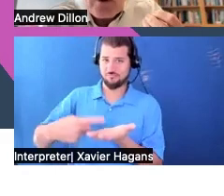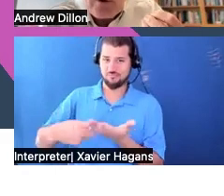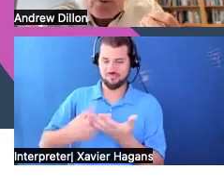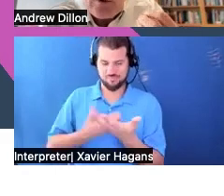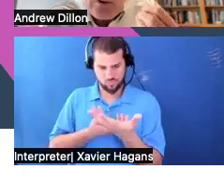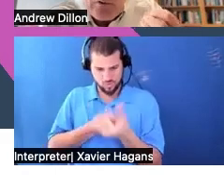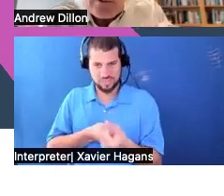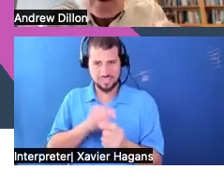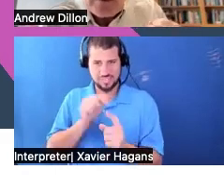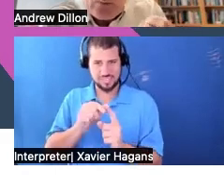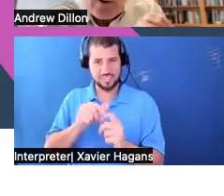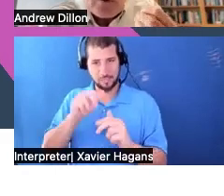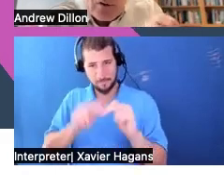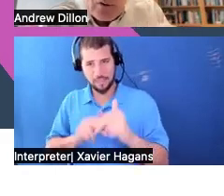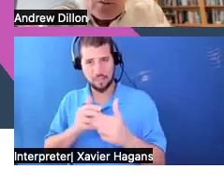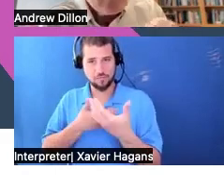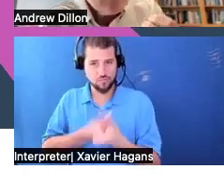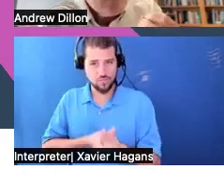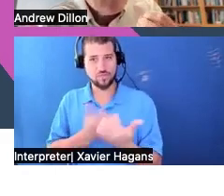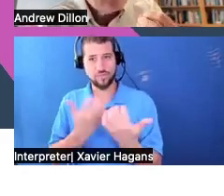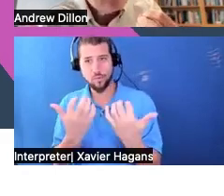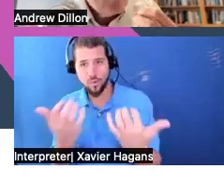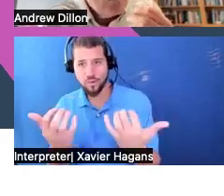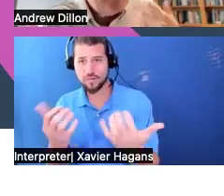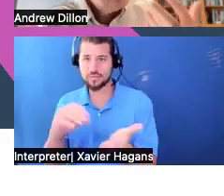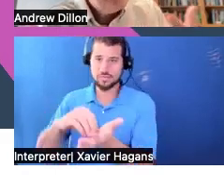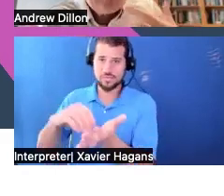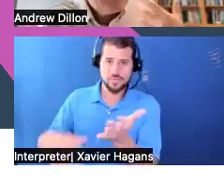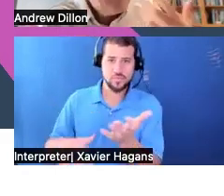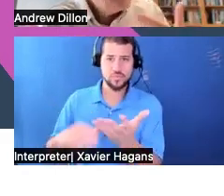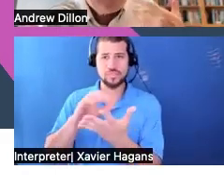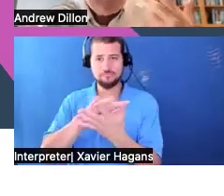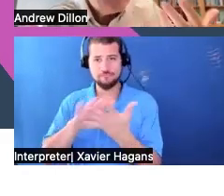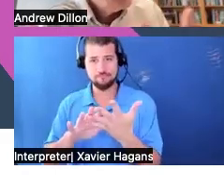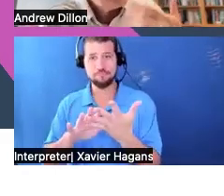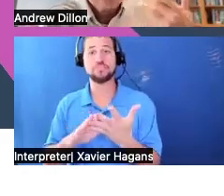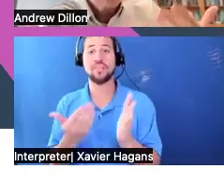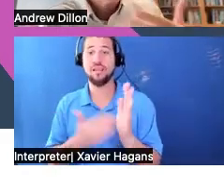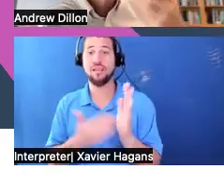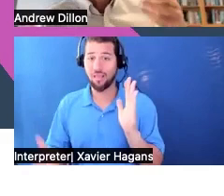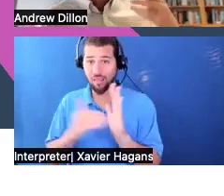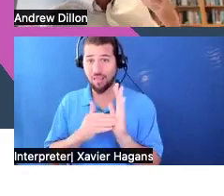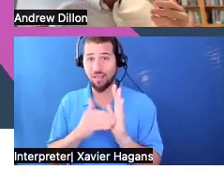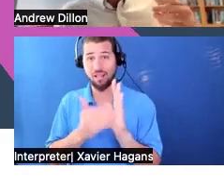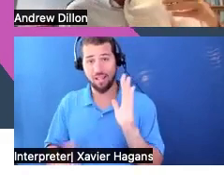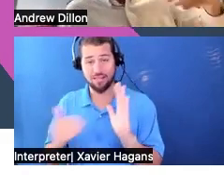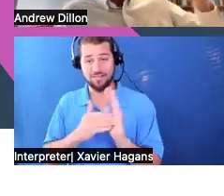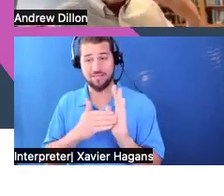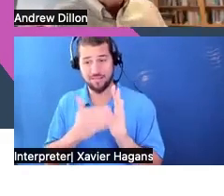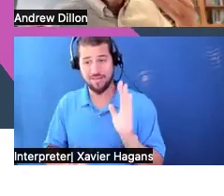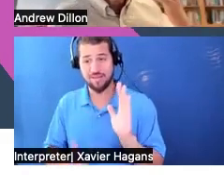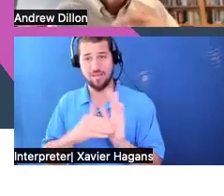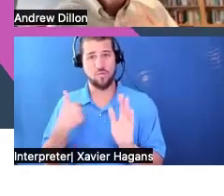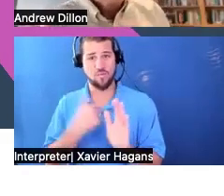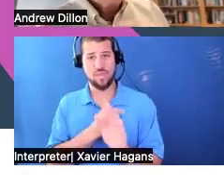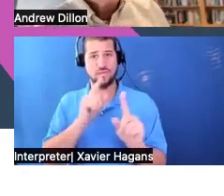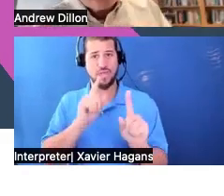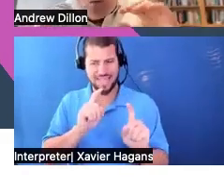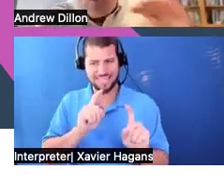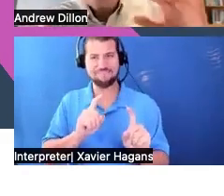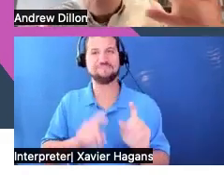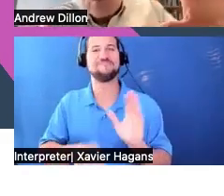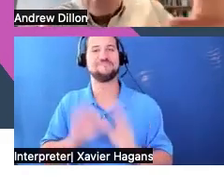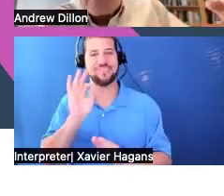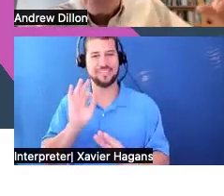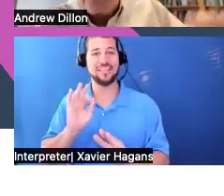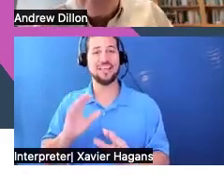your audience and with your students, and we have found again and again and again that the official accommodations is